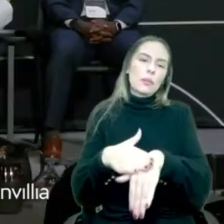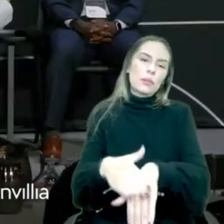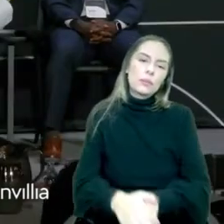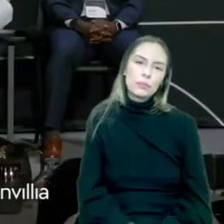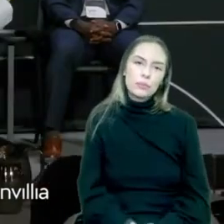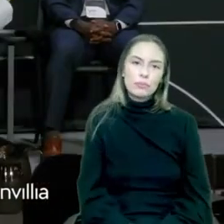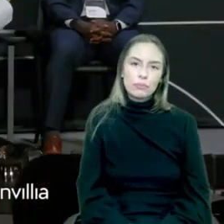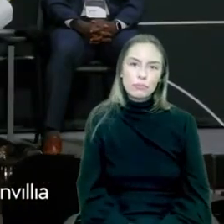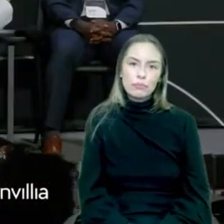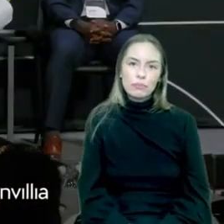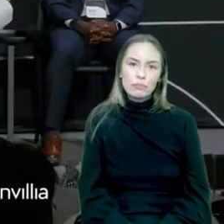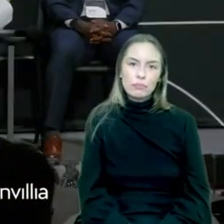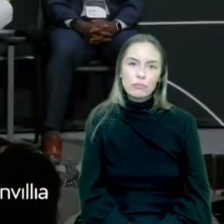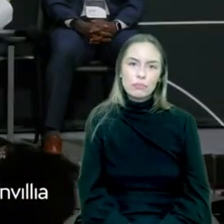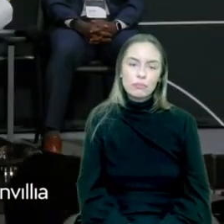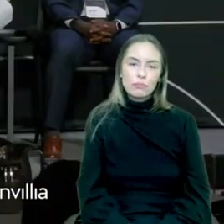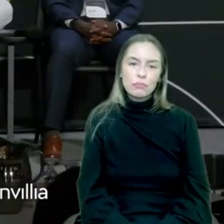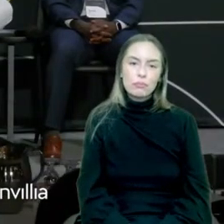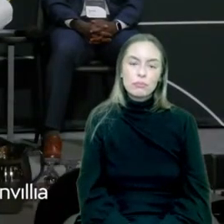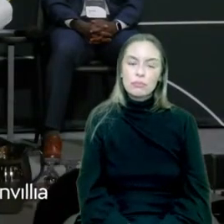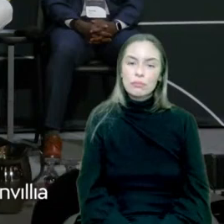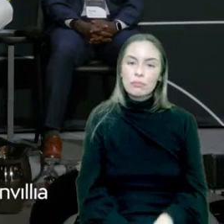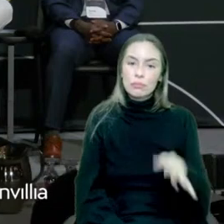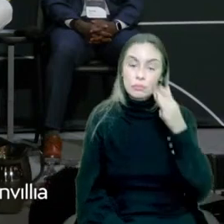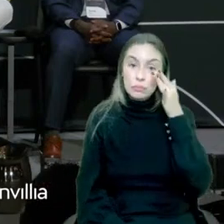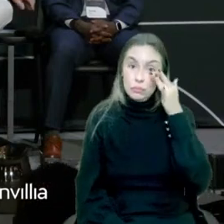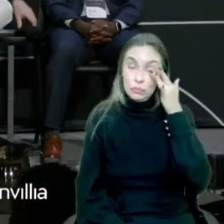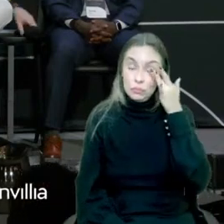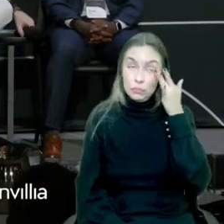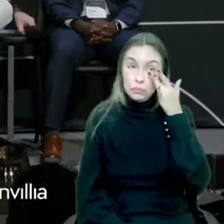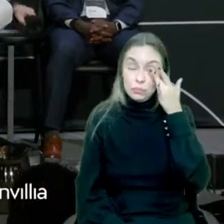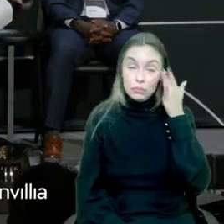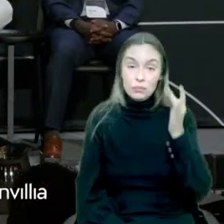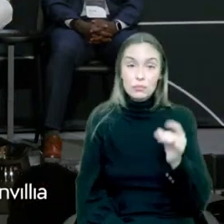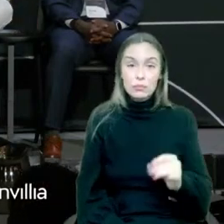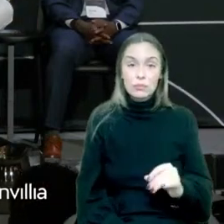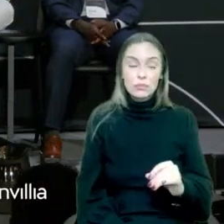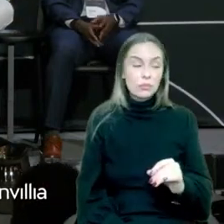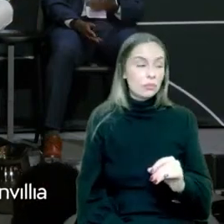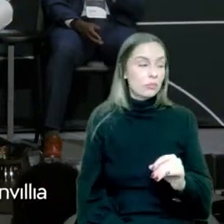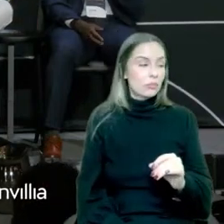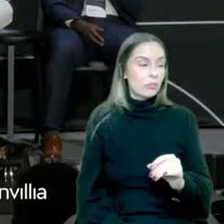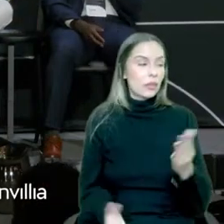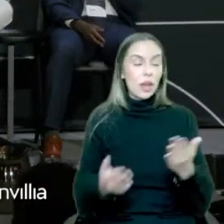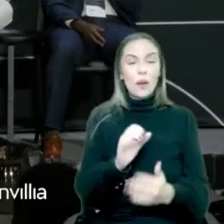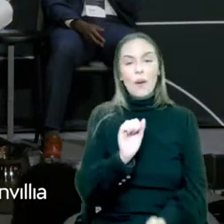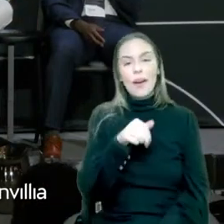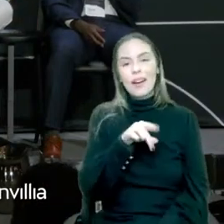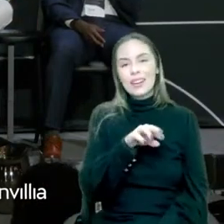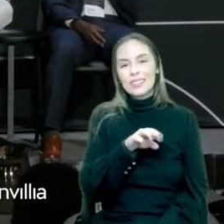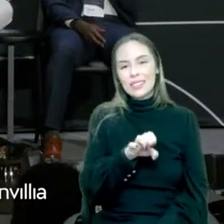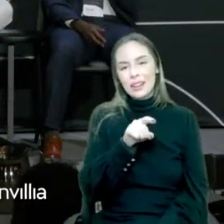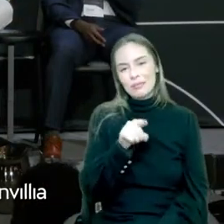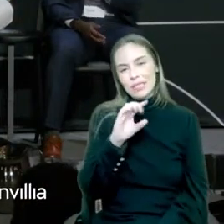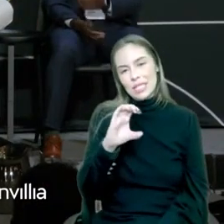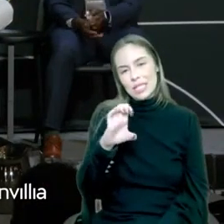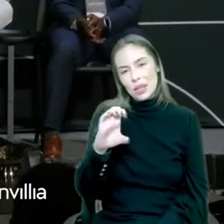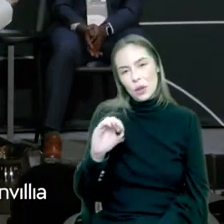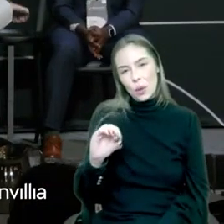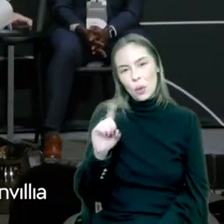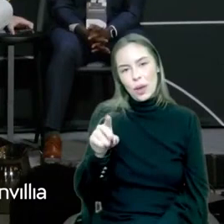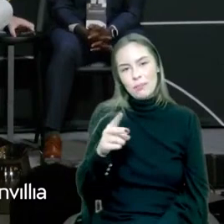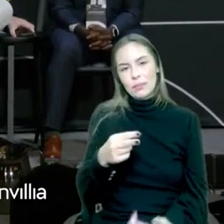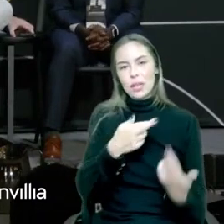you. So now with you, André, as a CEO, you are in charge of make